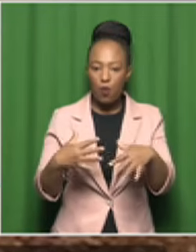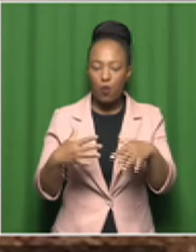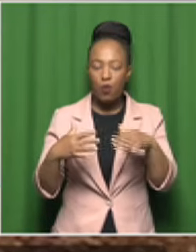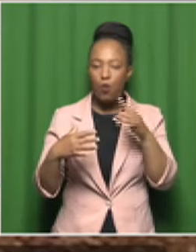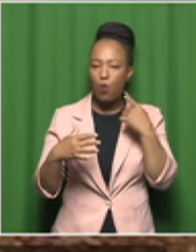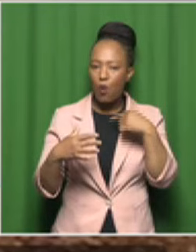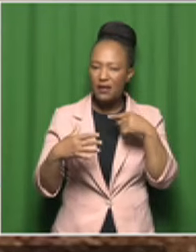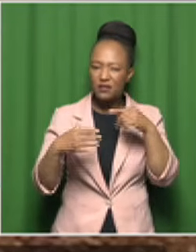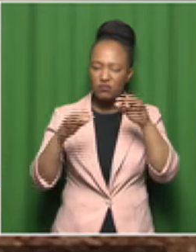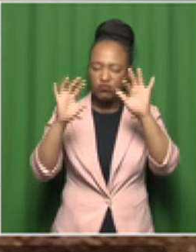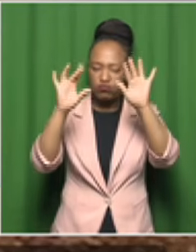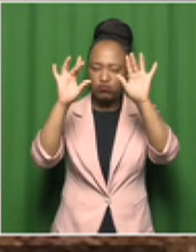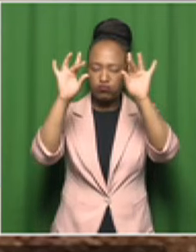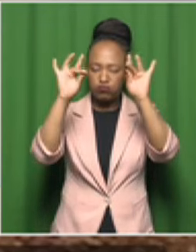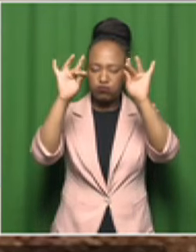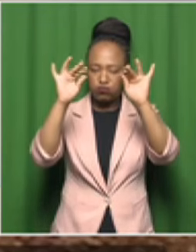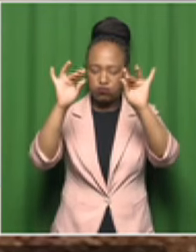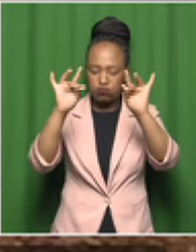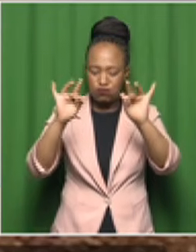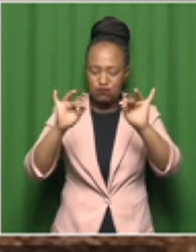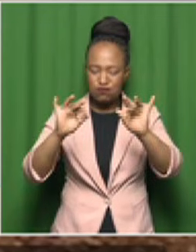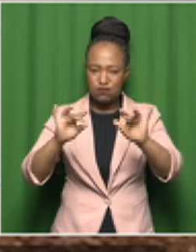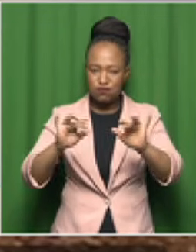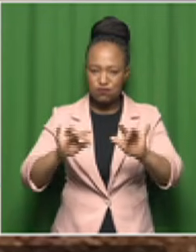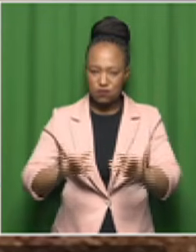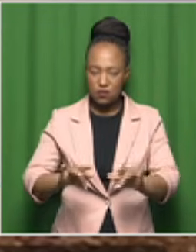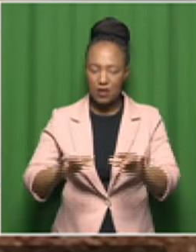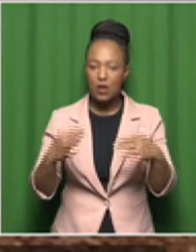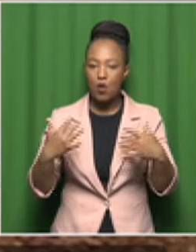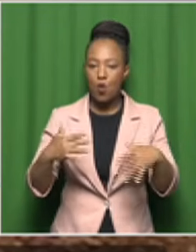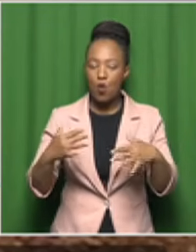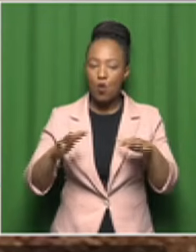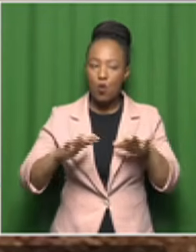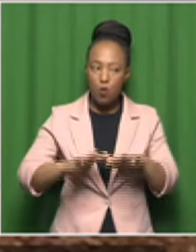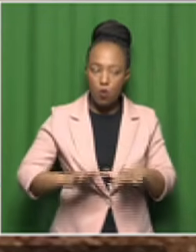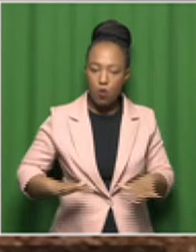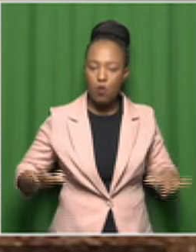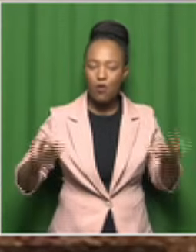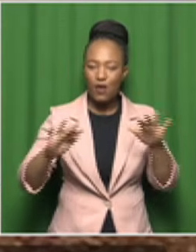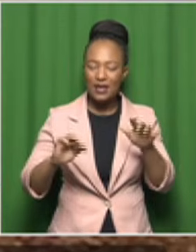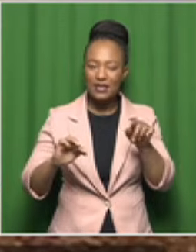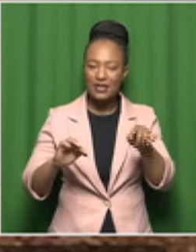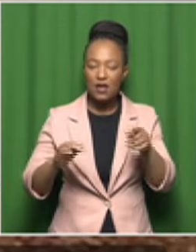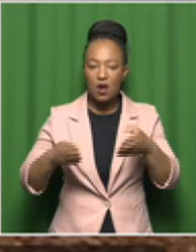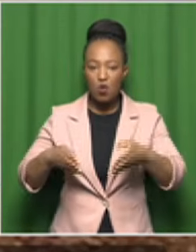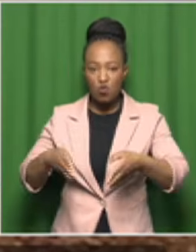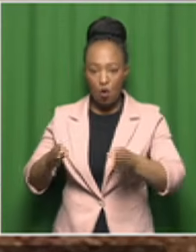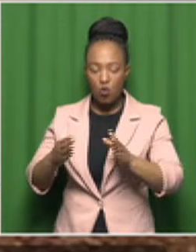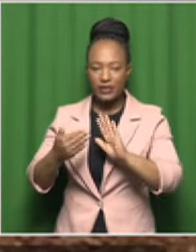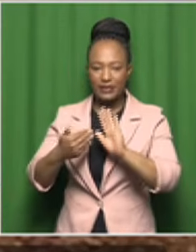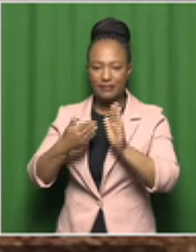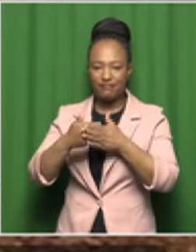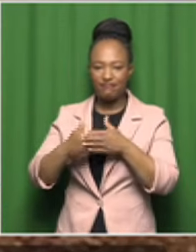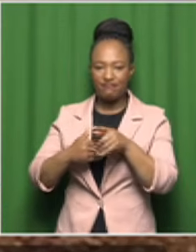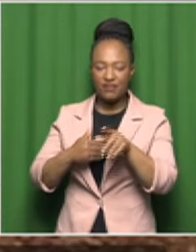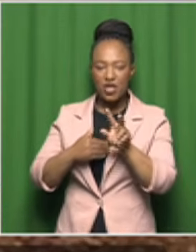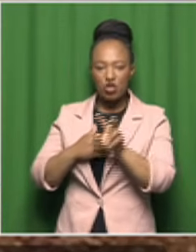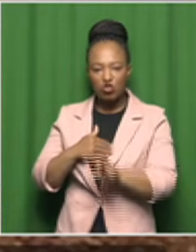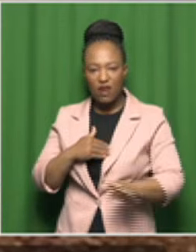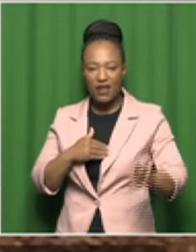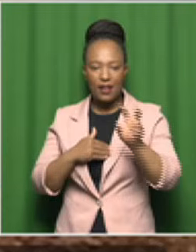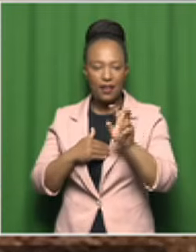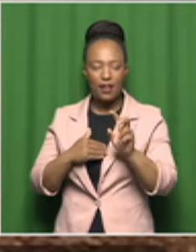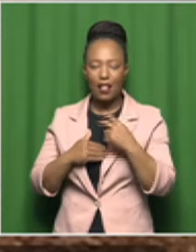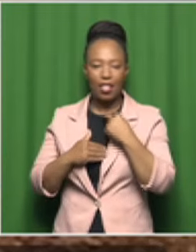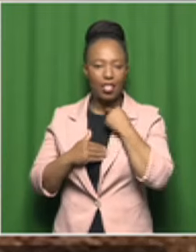the 617 just north of Kokstad, effectively, is the Kokstad Underberg Road. That route is also closed. So no travel through the Kokstad area